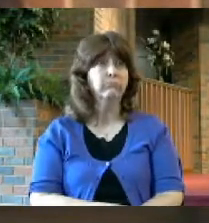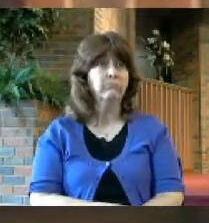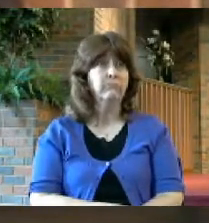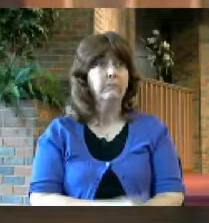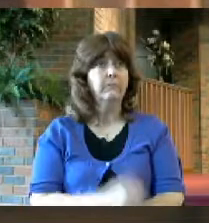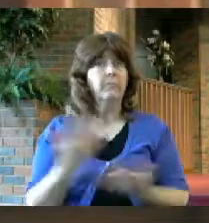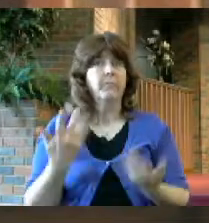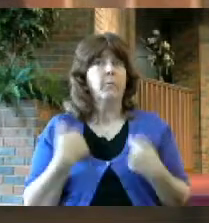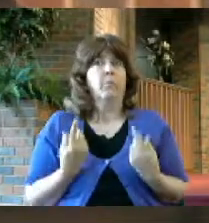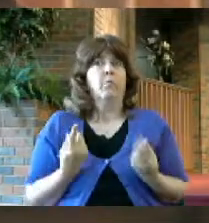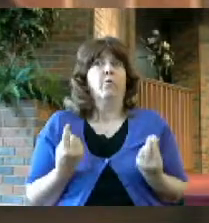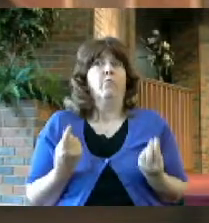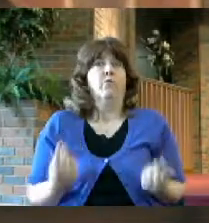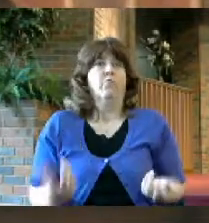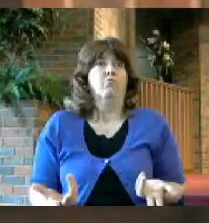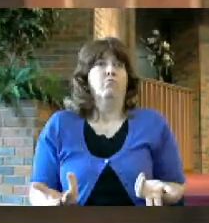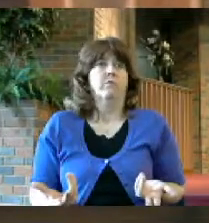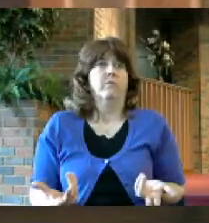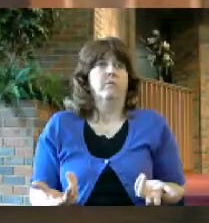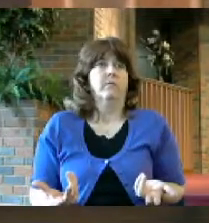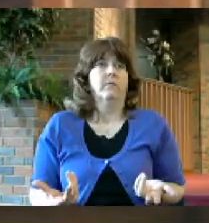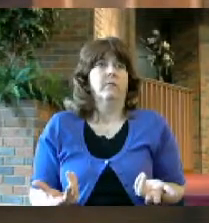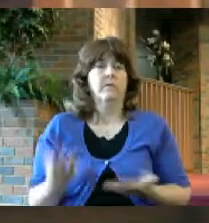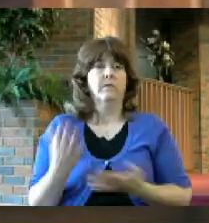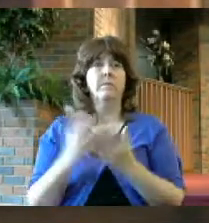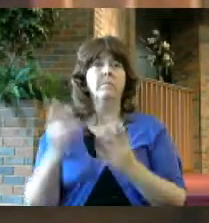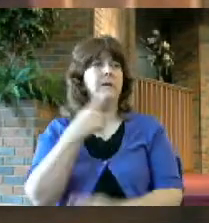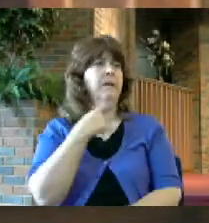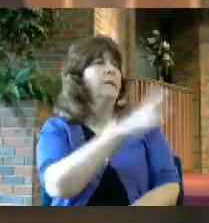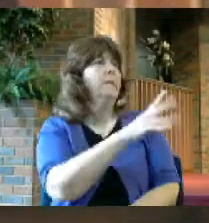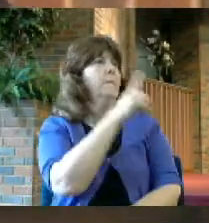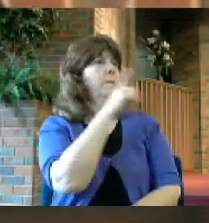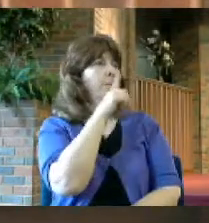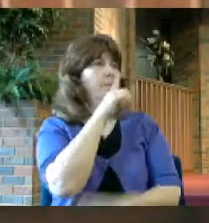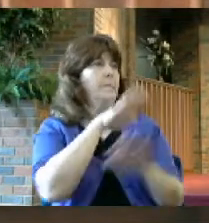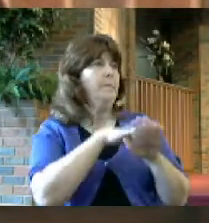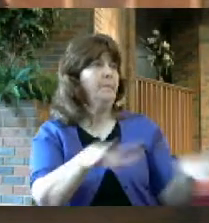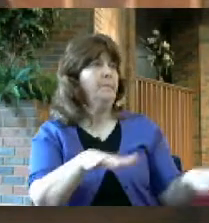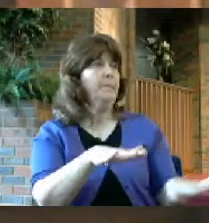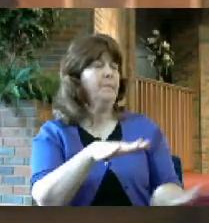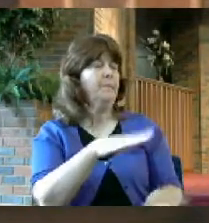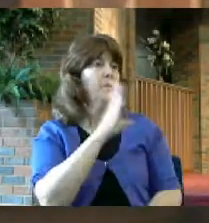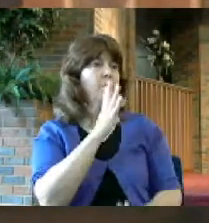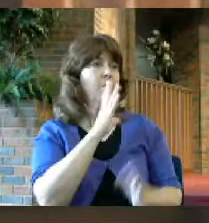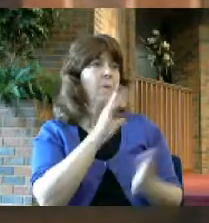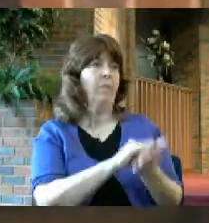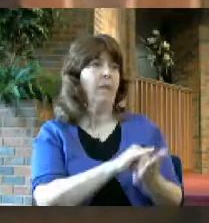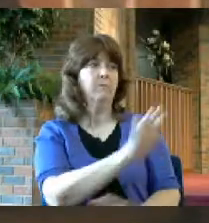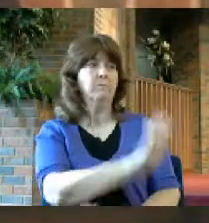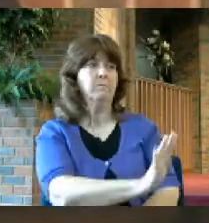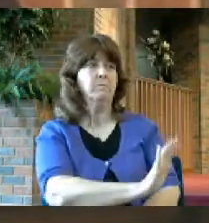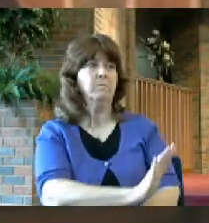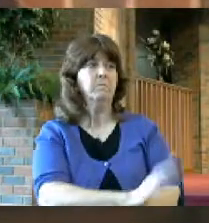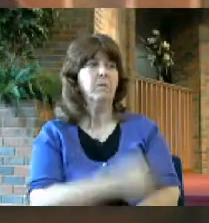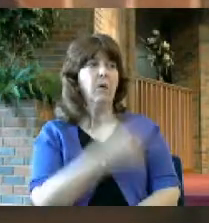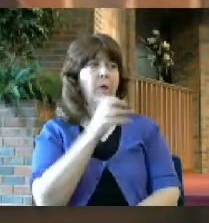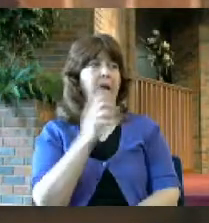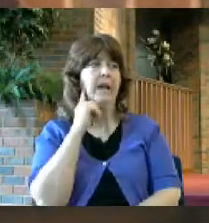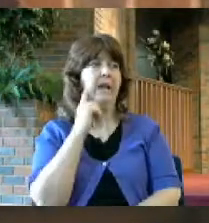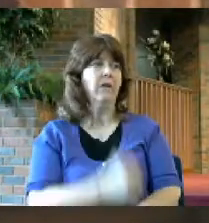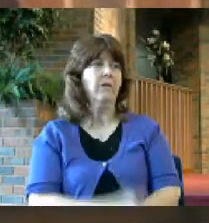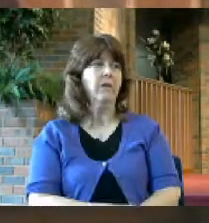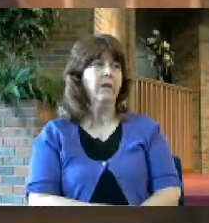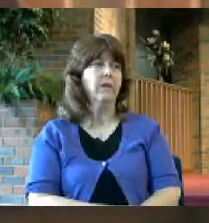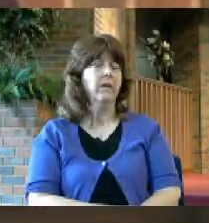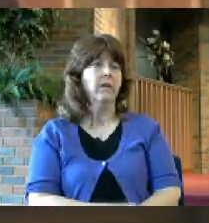When people tell us, don't talk about those things anymore, we don't want to hear you say that, then our response is going to have to be what the apostles